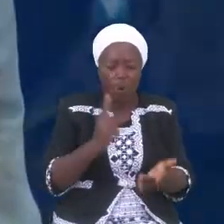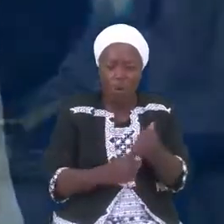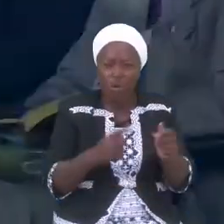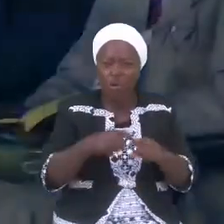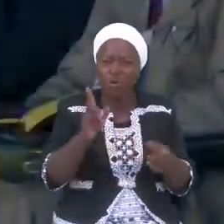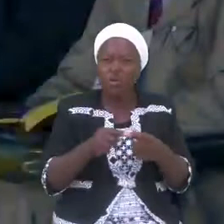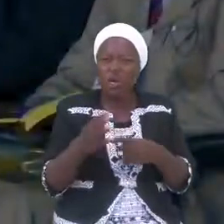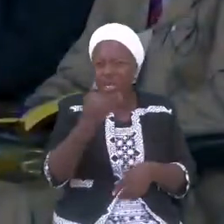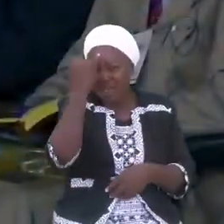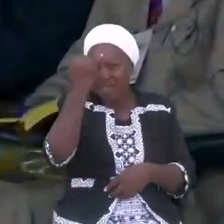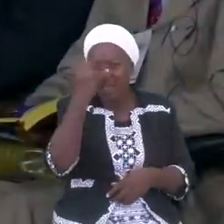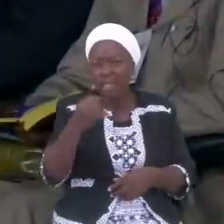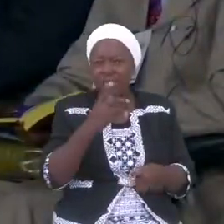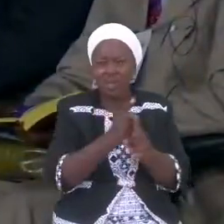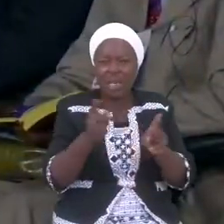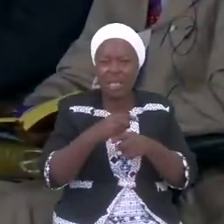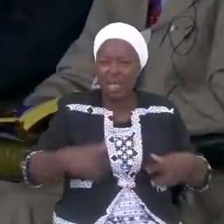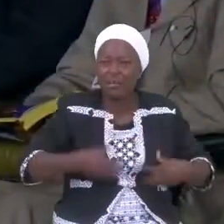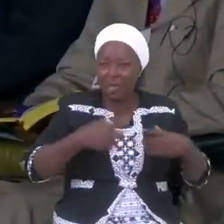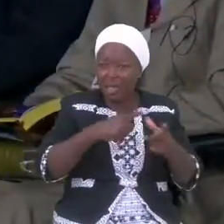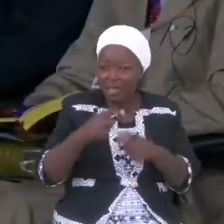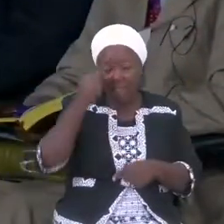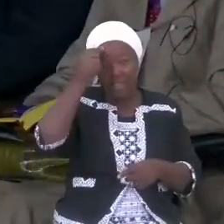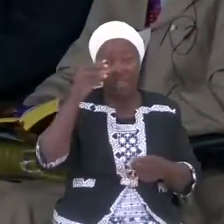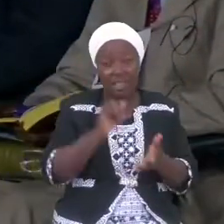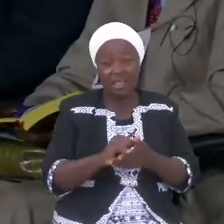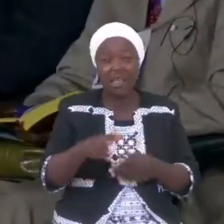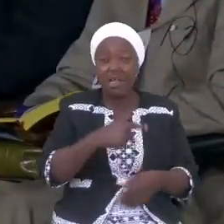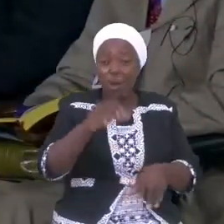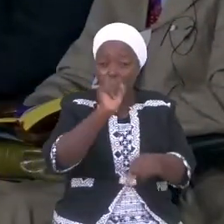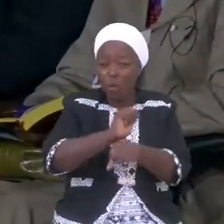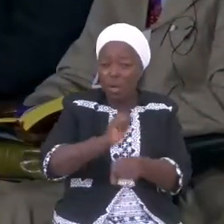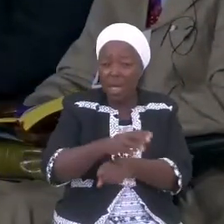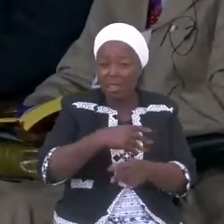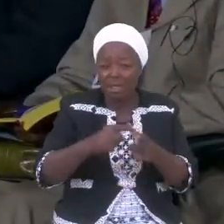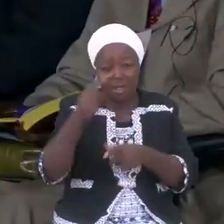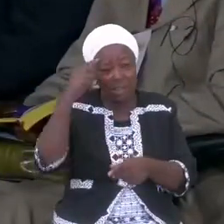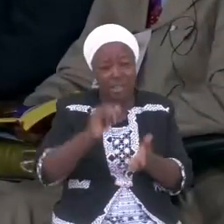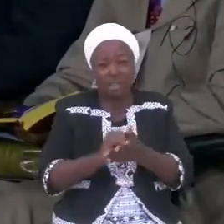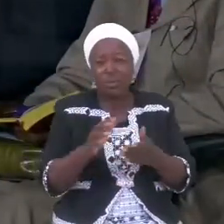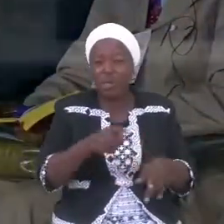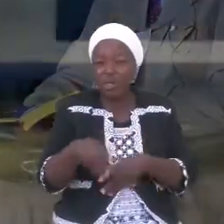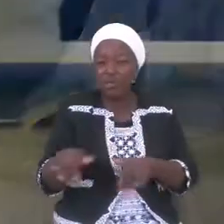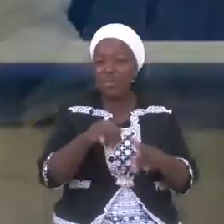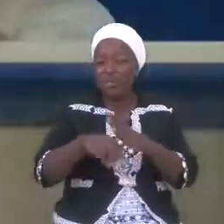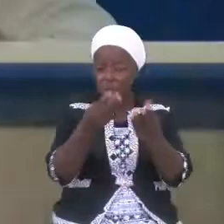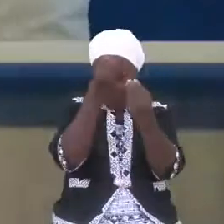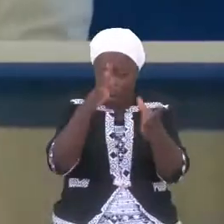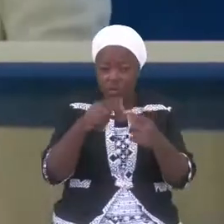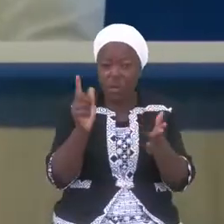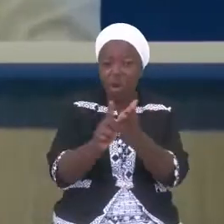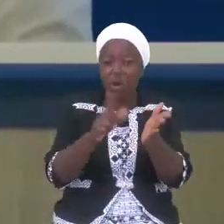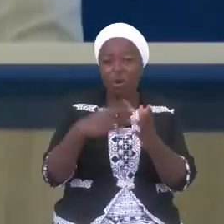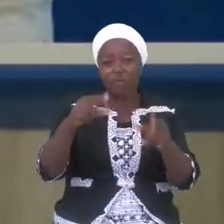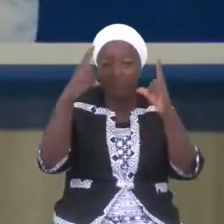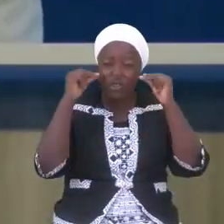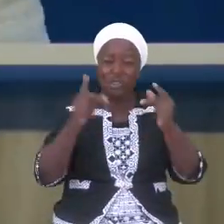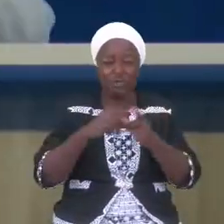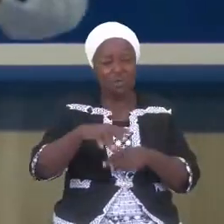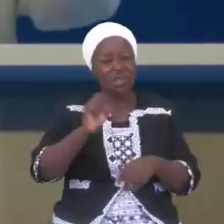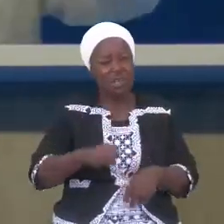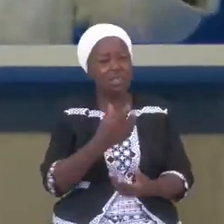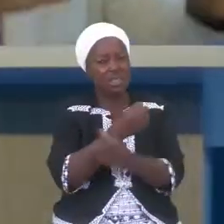They think, they work, and they think what they do in obedience to the law of Moses will save them.